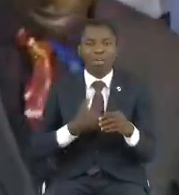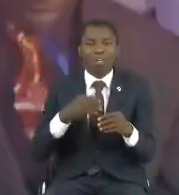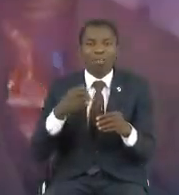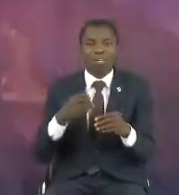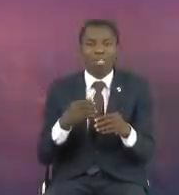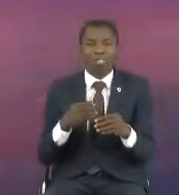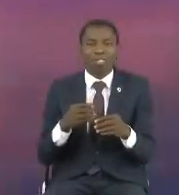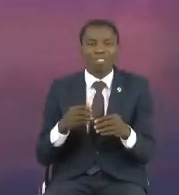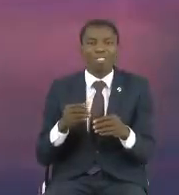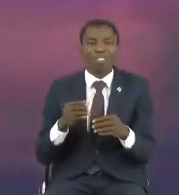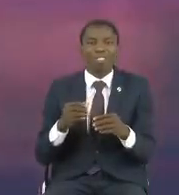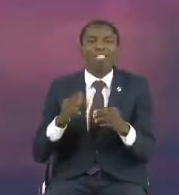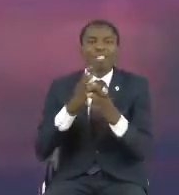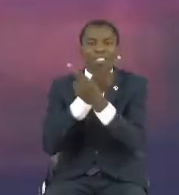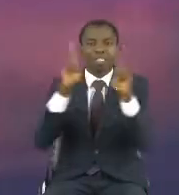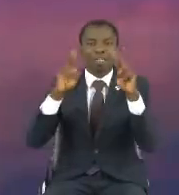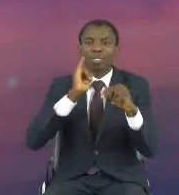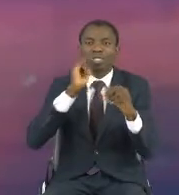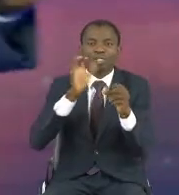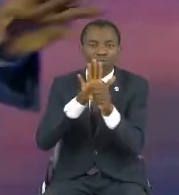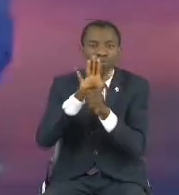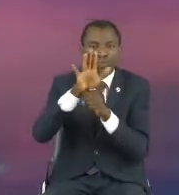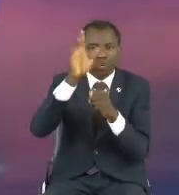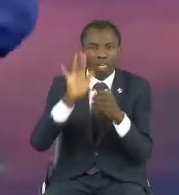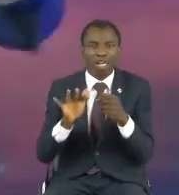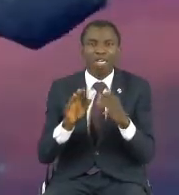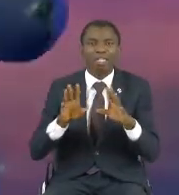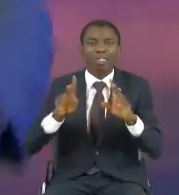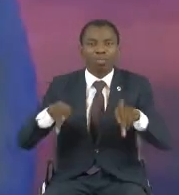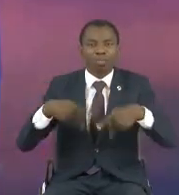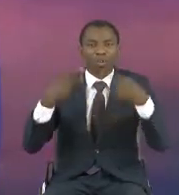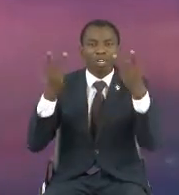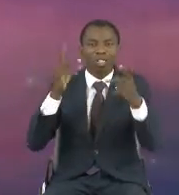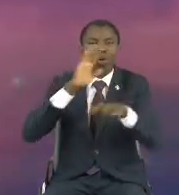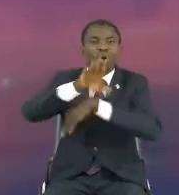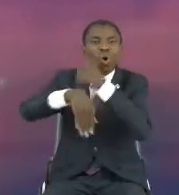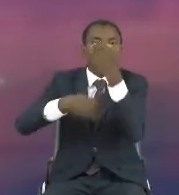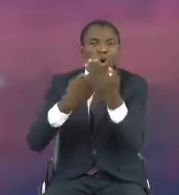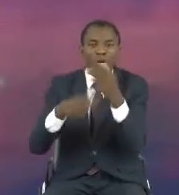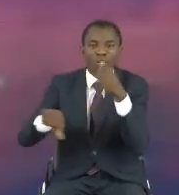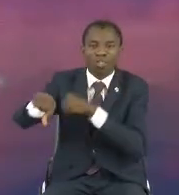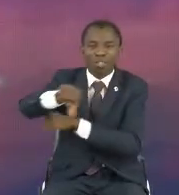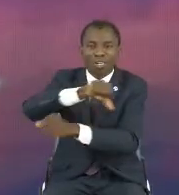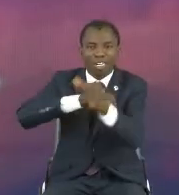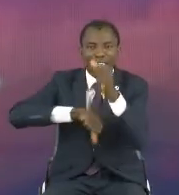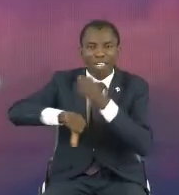fully provided, all round redemption,